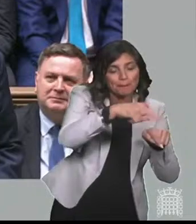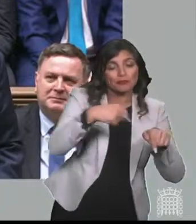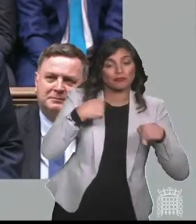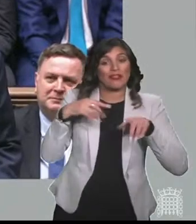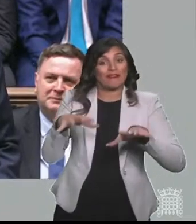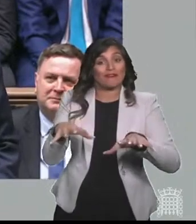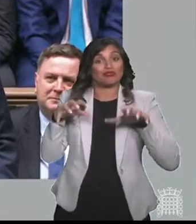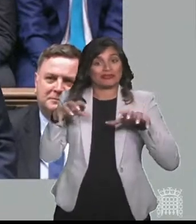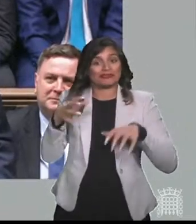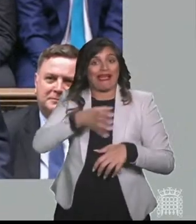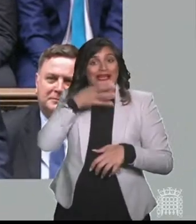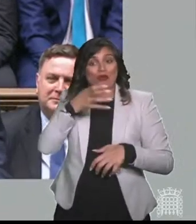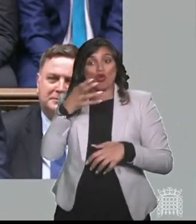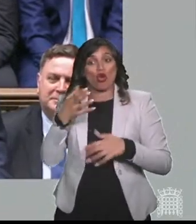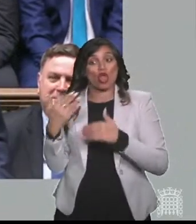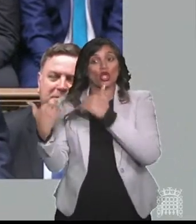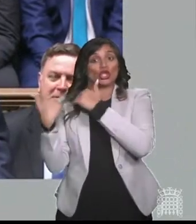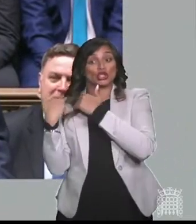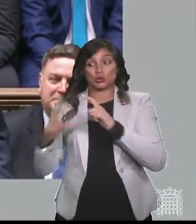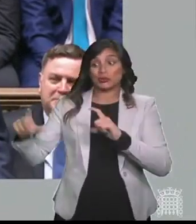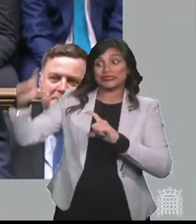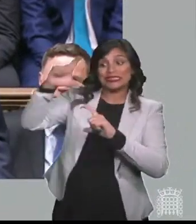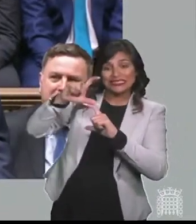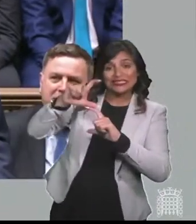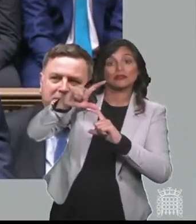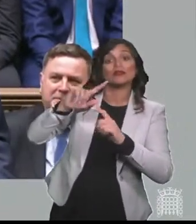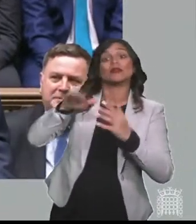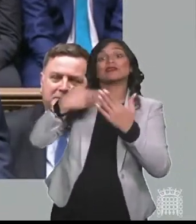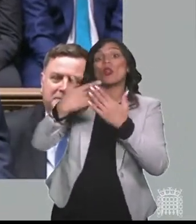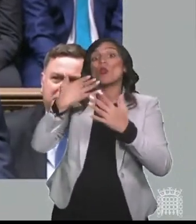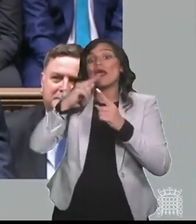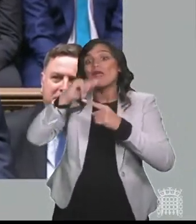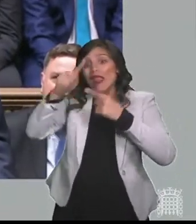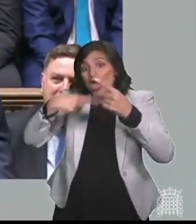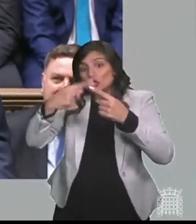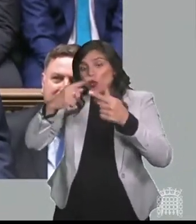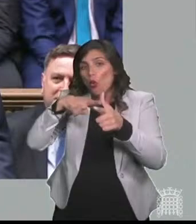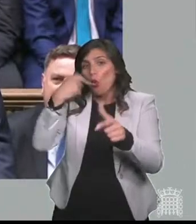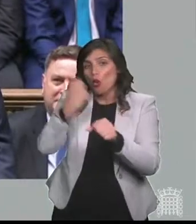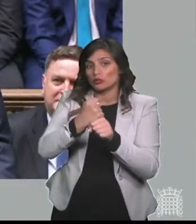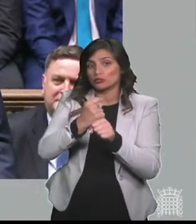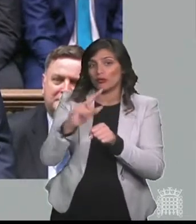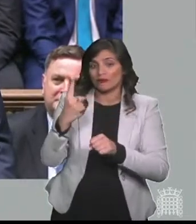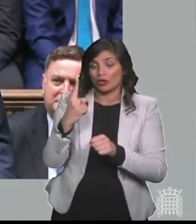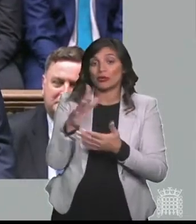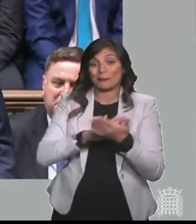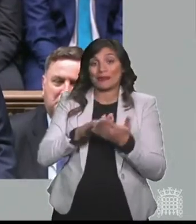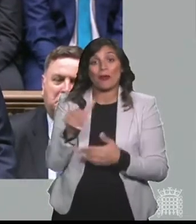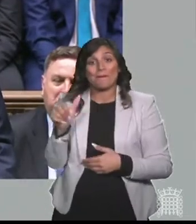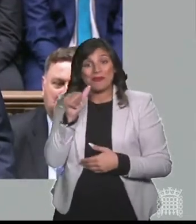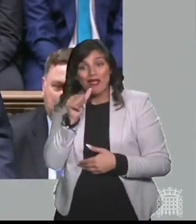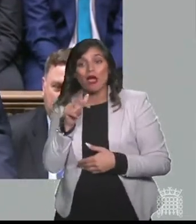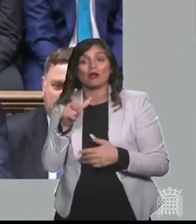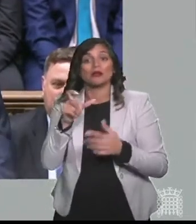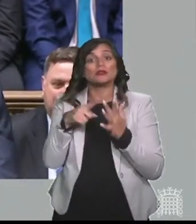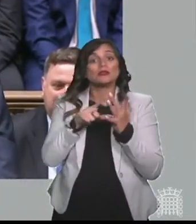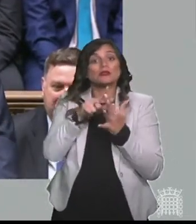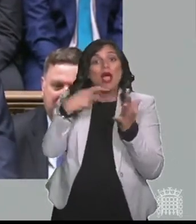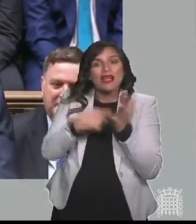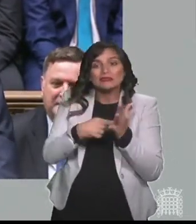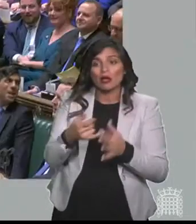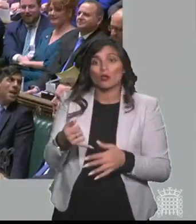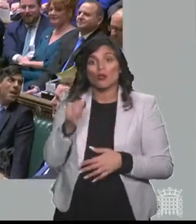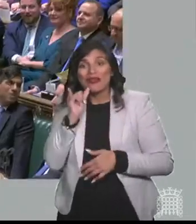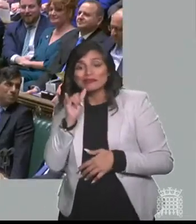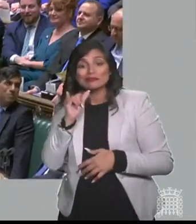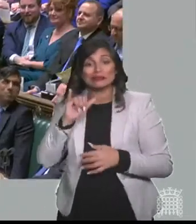August the 1st next year. That means no increase in duty on beer, cider, wine or spirits.